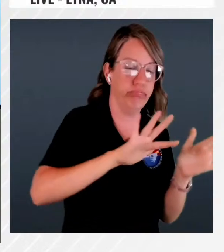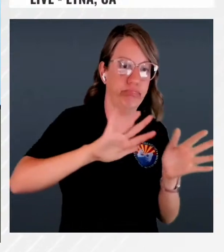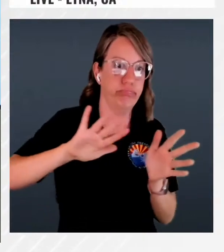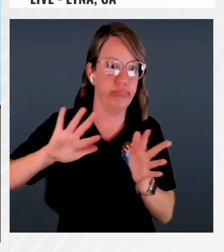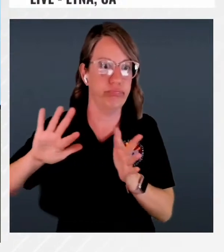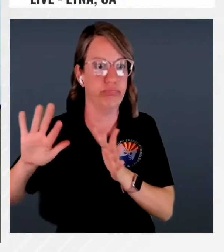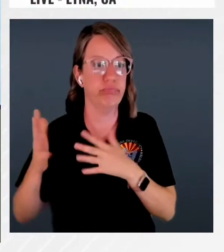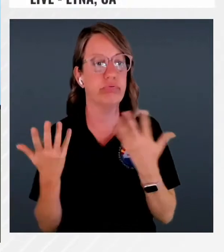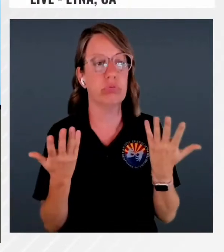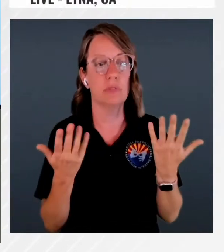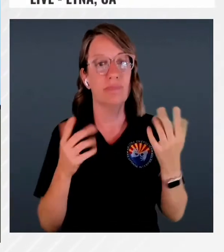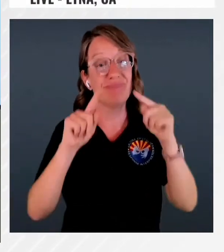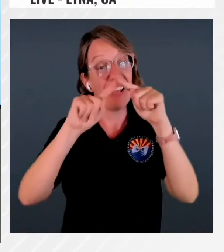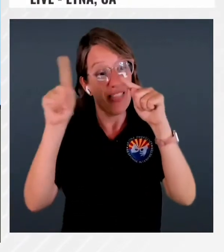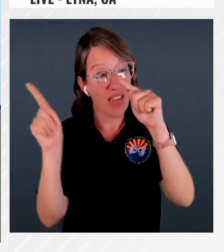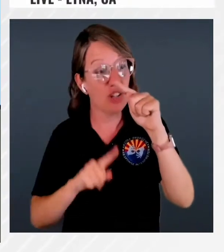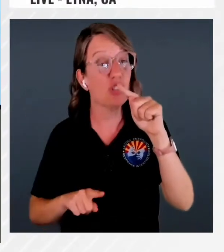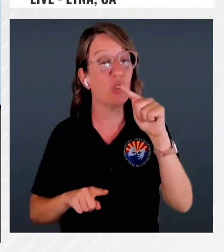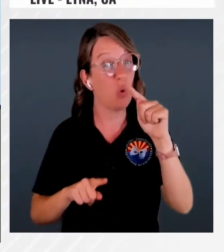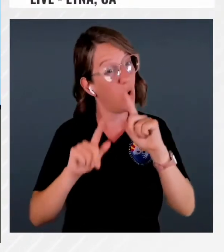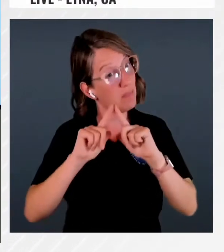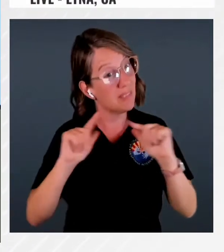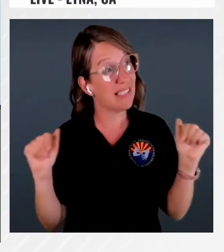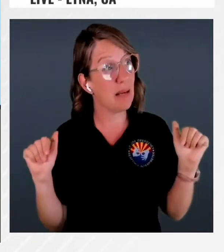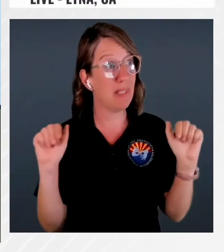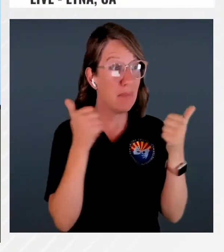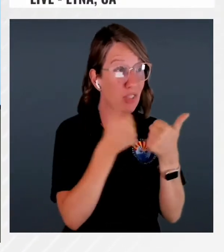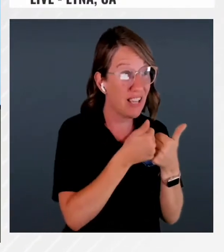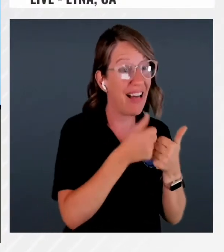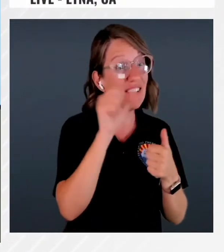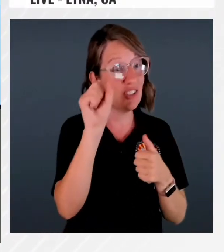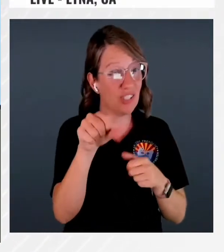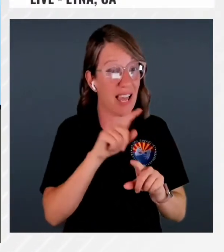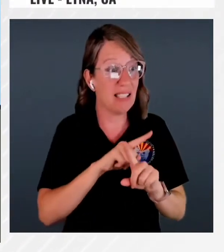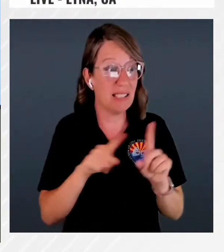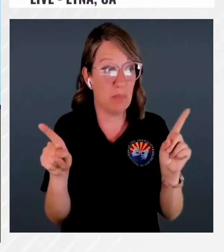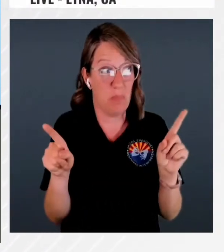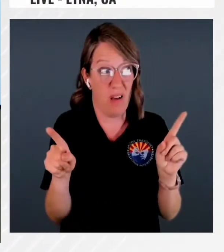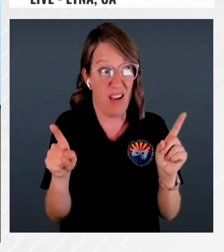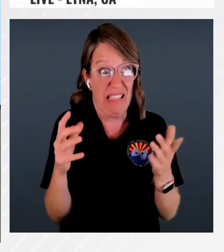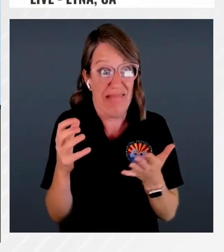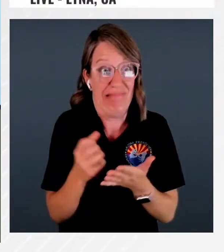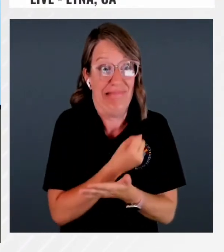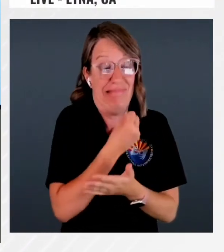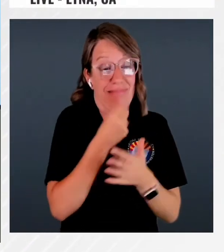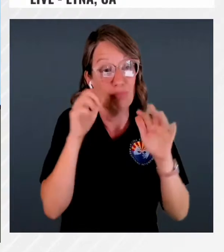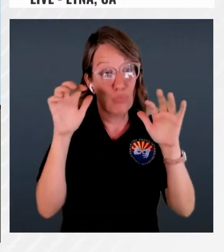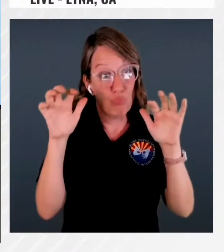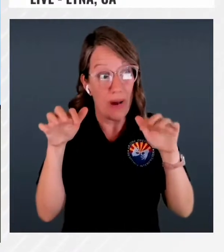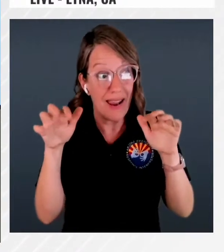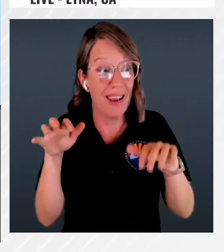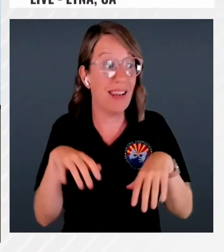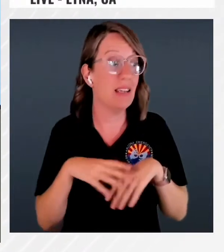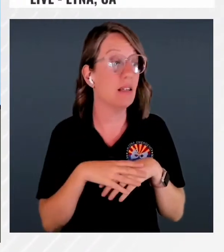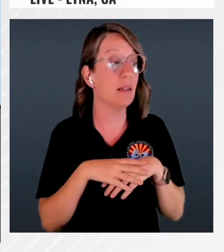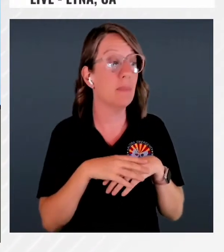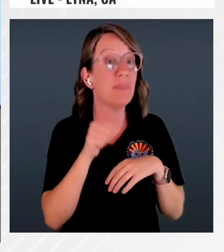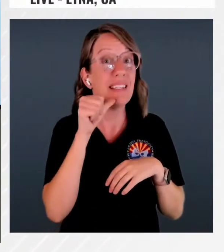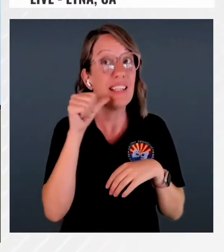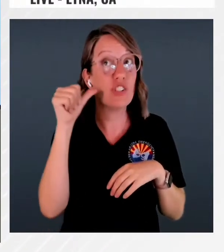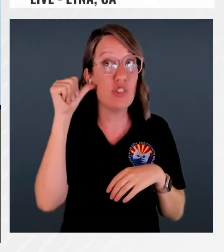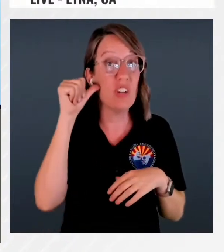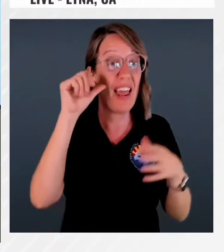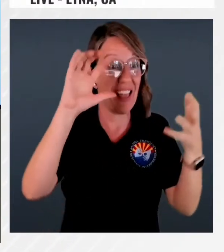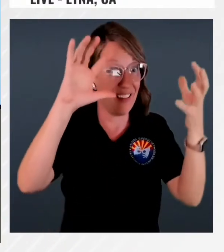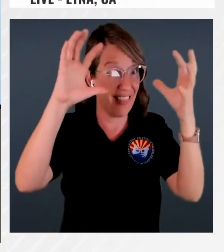thunderstorms have also brought a lot of opportunities over the past couple of days. Yesterday we saw a lot more cloud cover, like they were